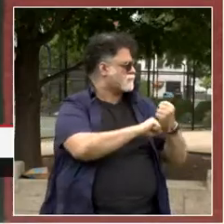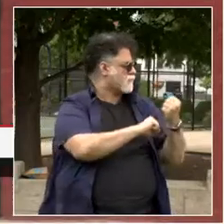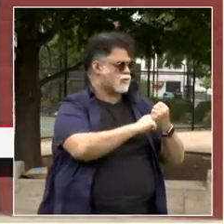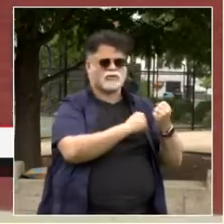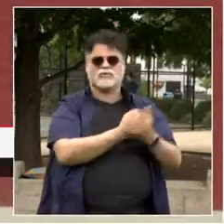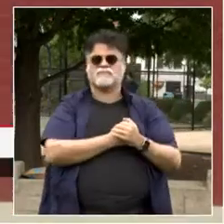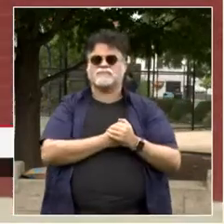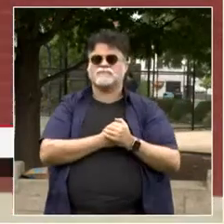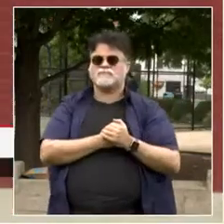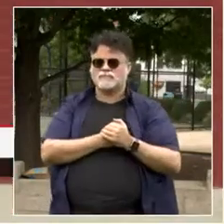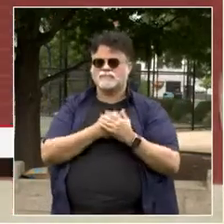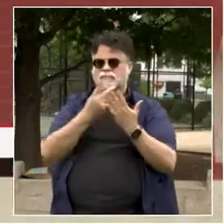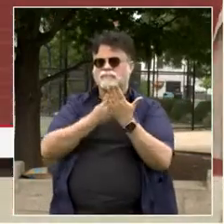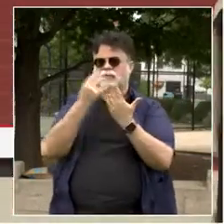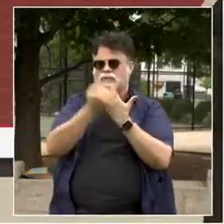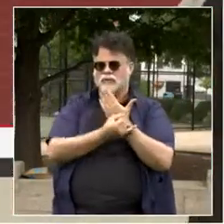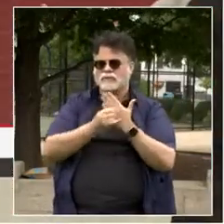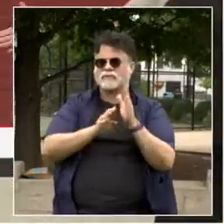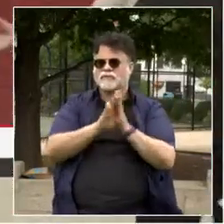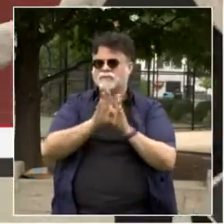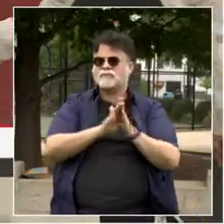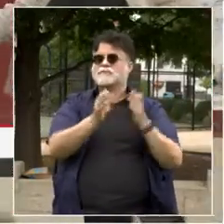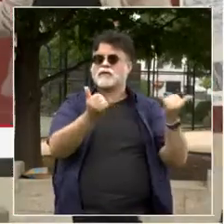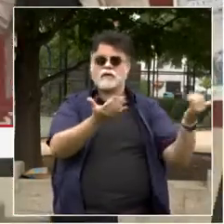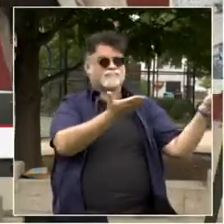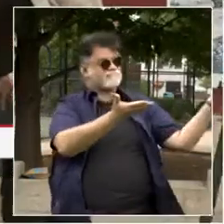And without further ado, Madam Mayor Bowser.